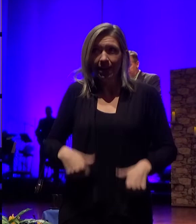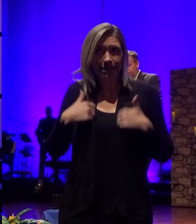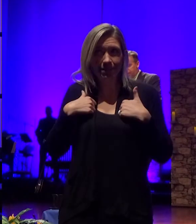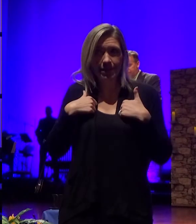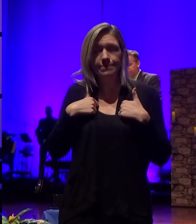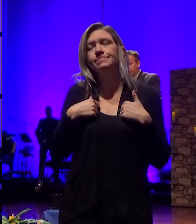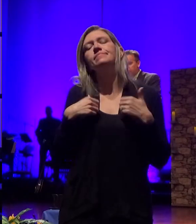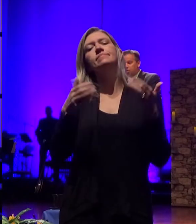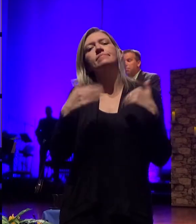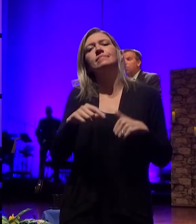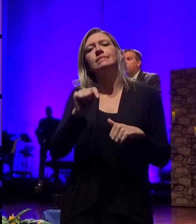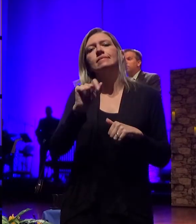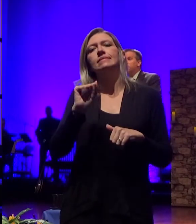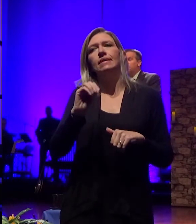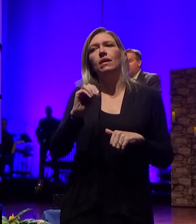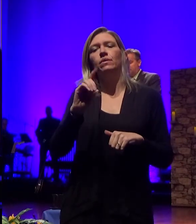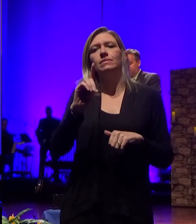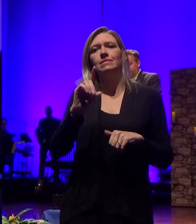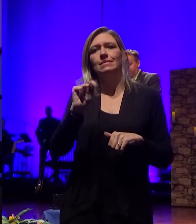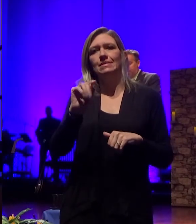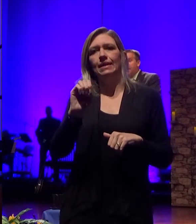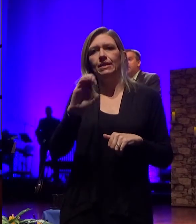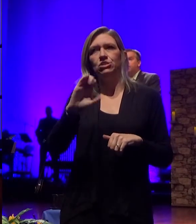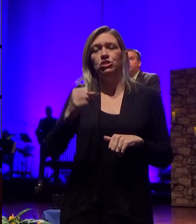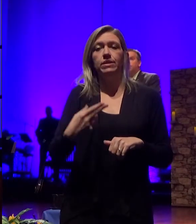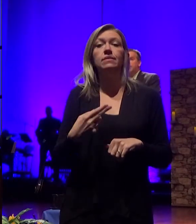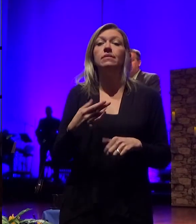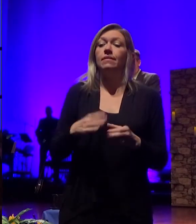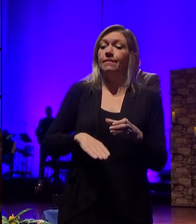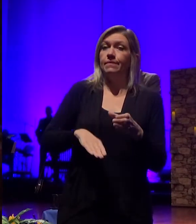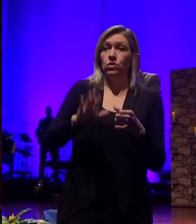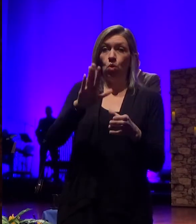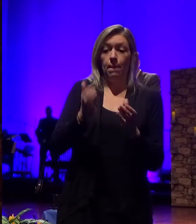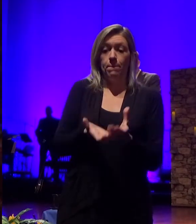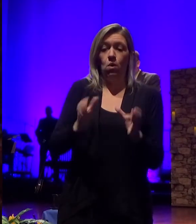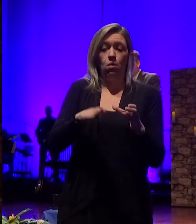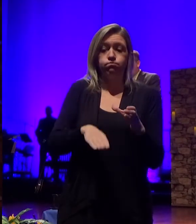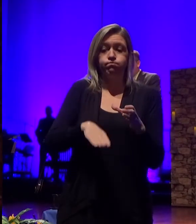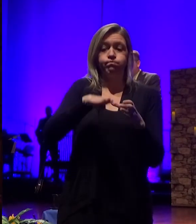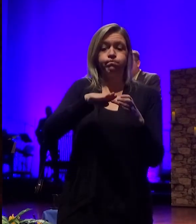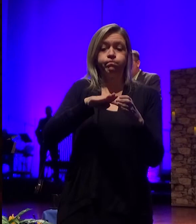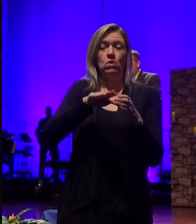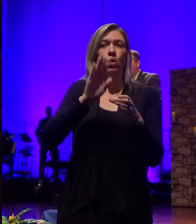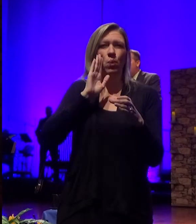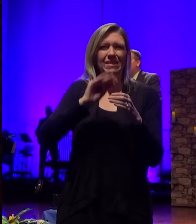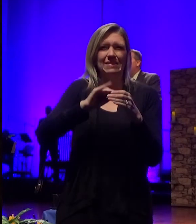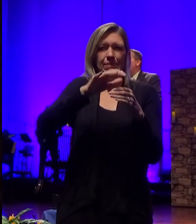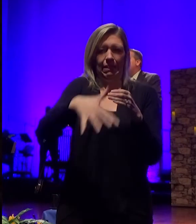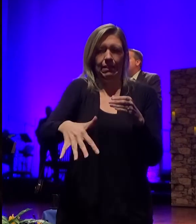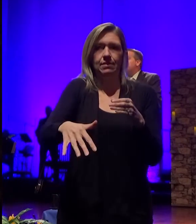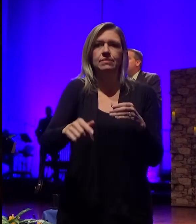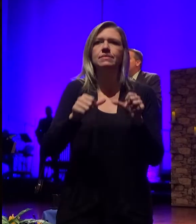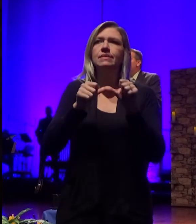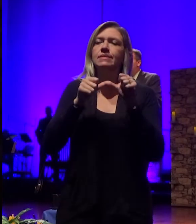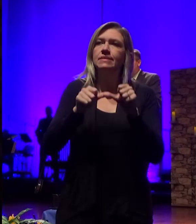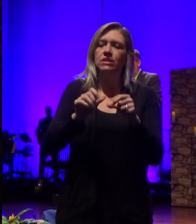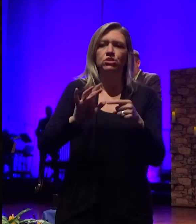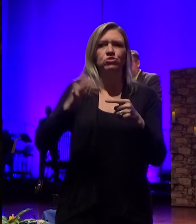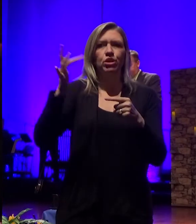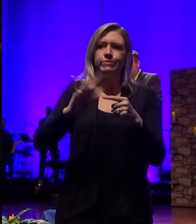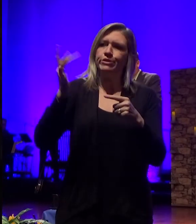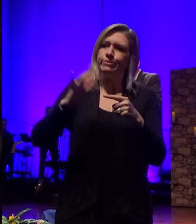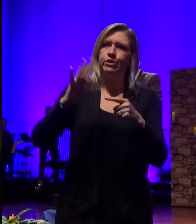Ching, fill your bowl to the brim, and it will spill. Keep sharpening your knife, and it will